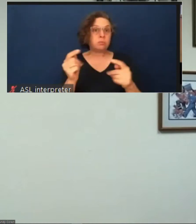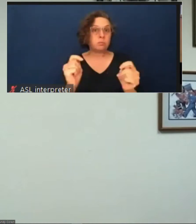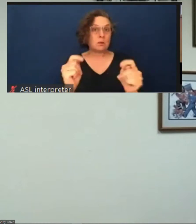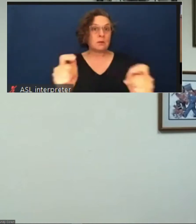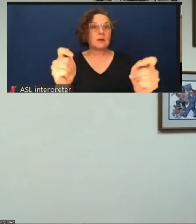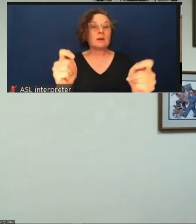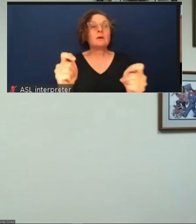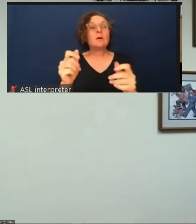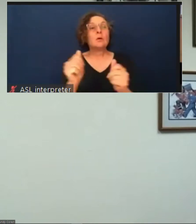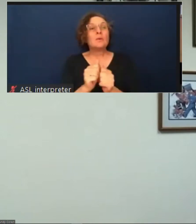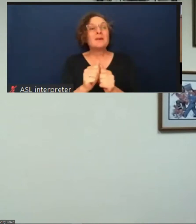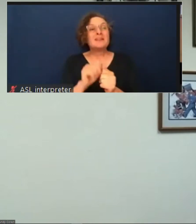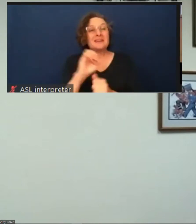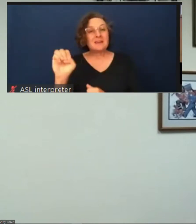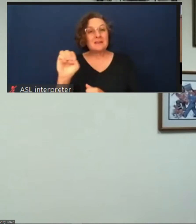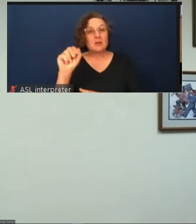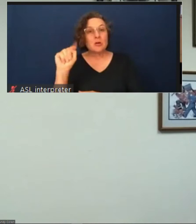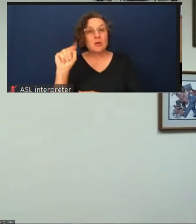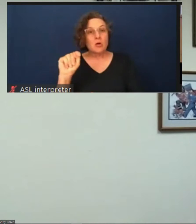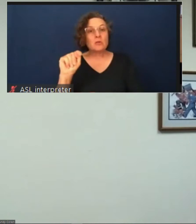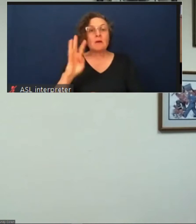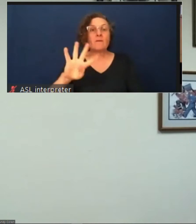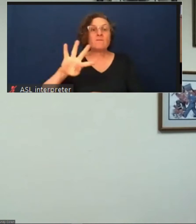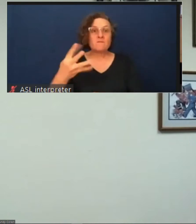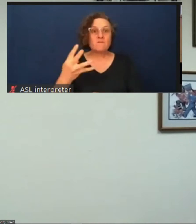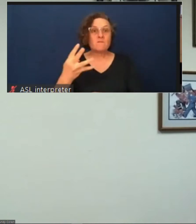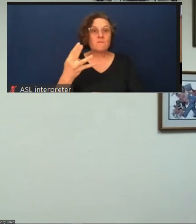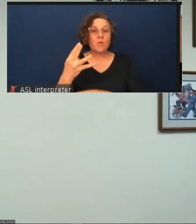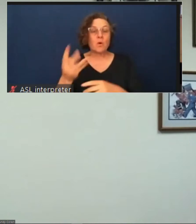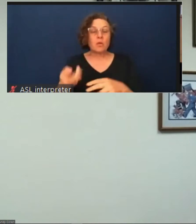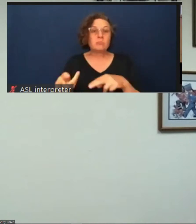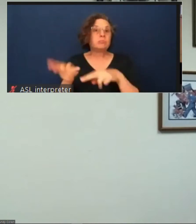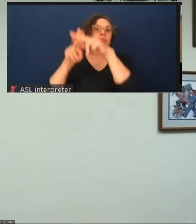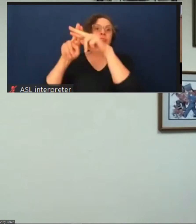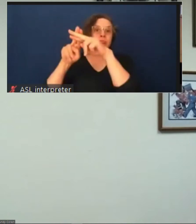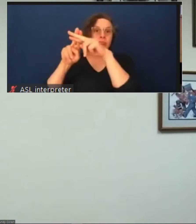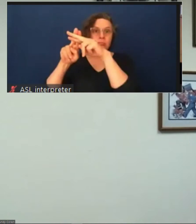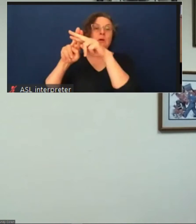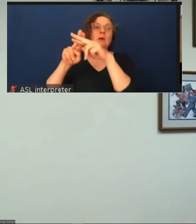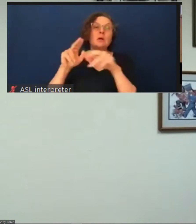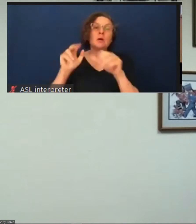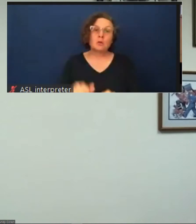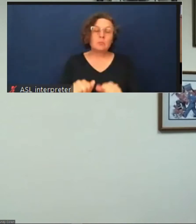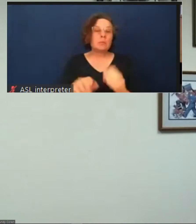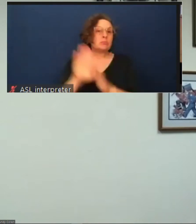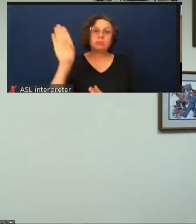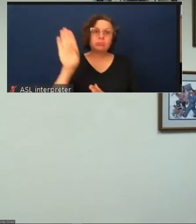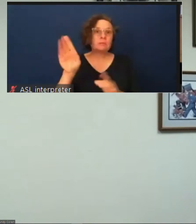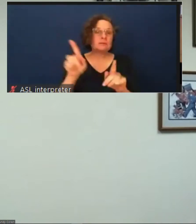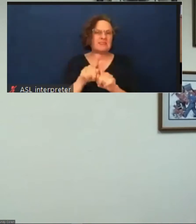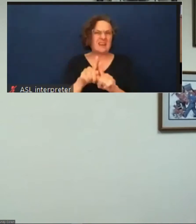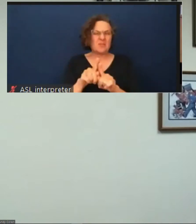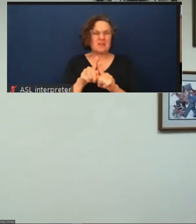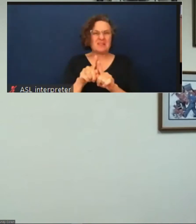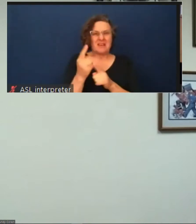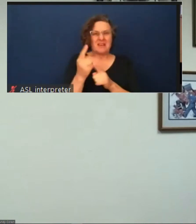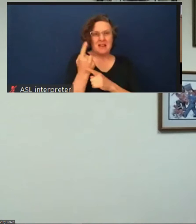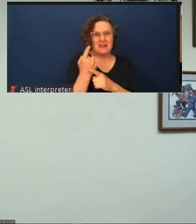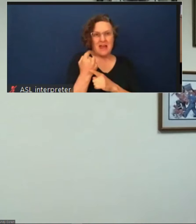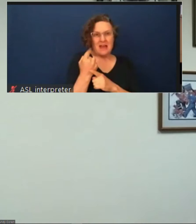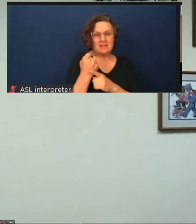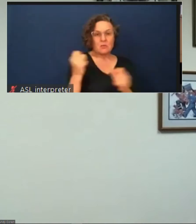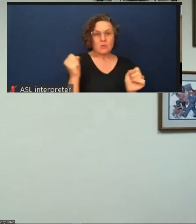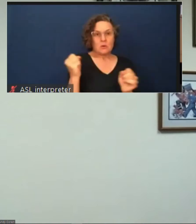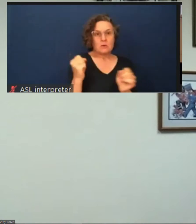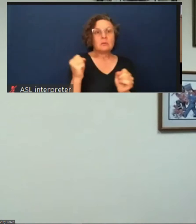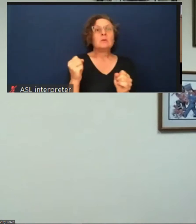wave. There could become a surge as it happened last winter. And we have coming up